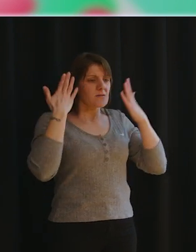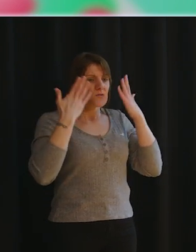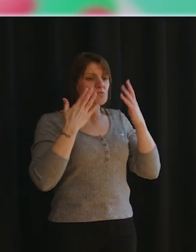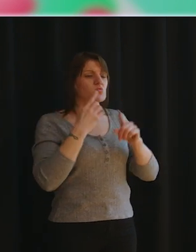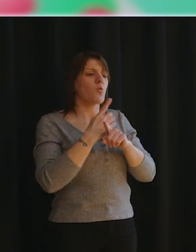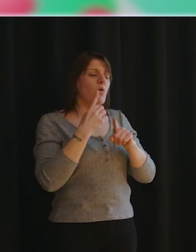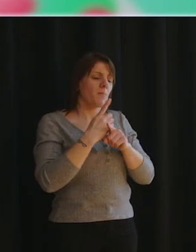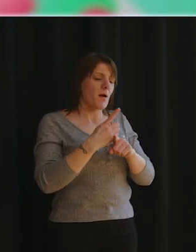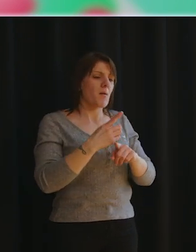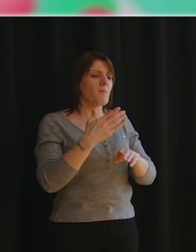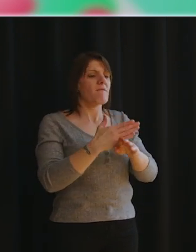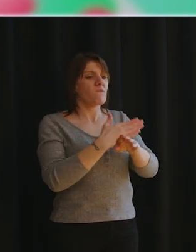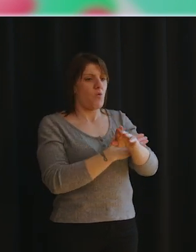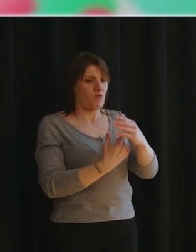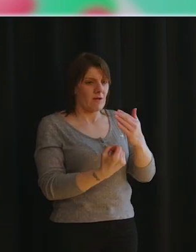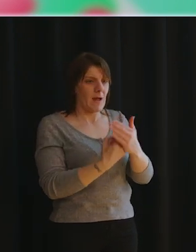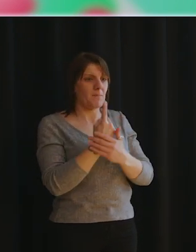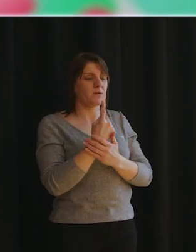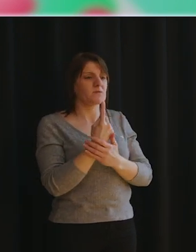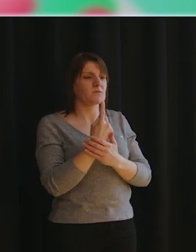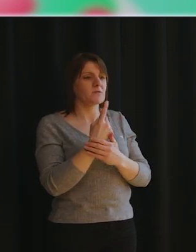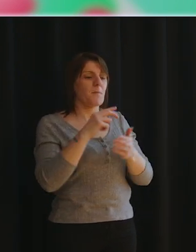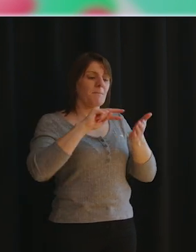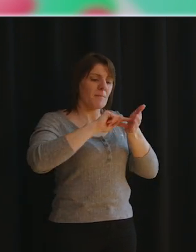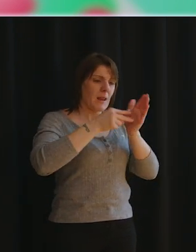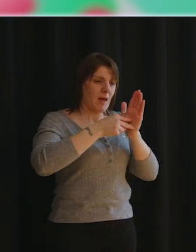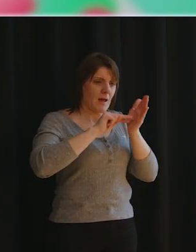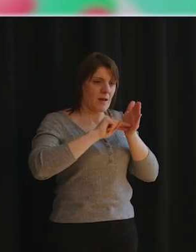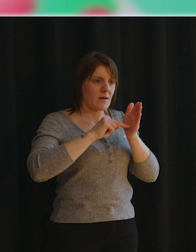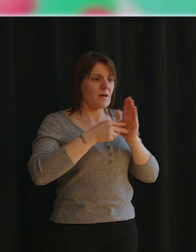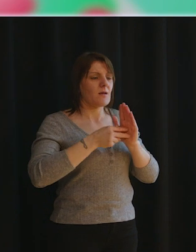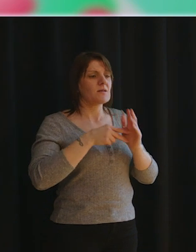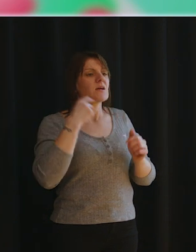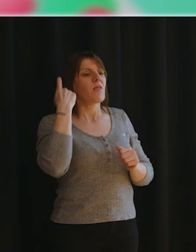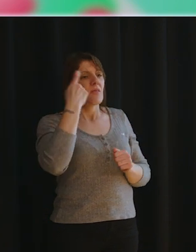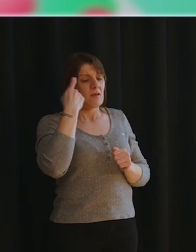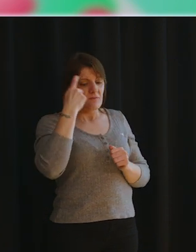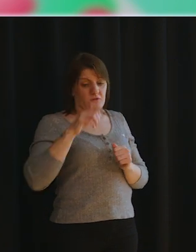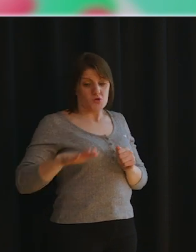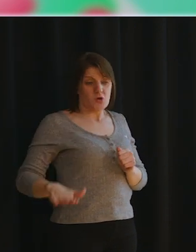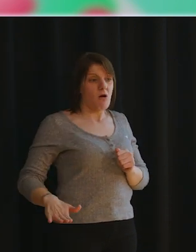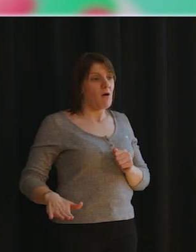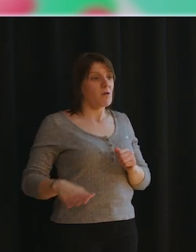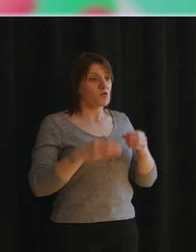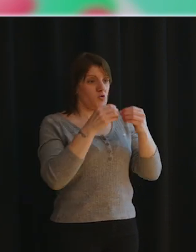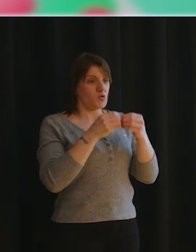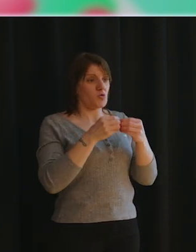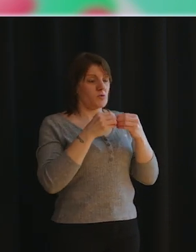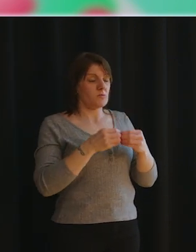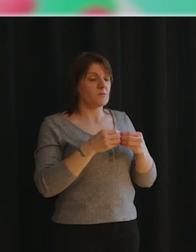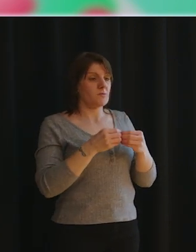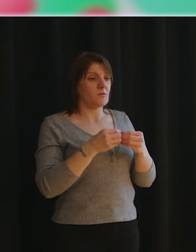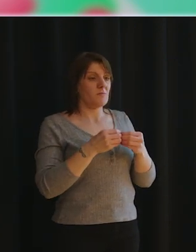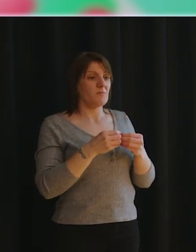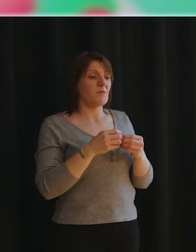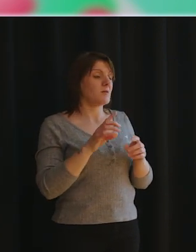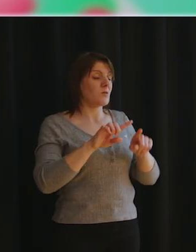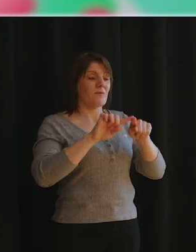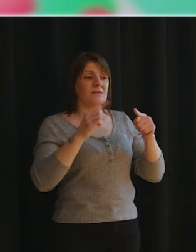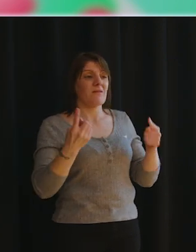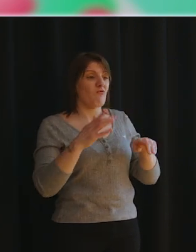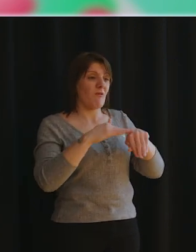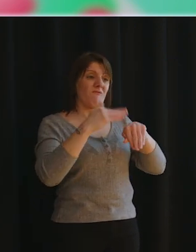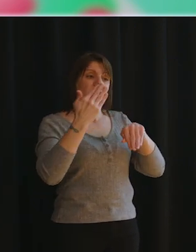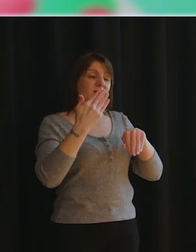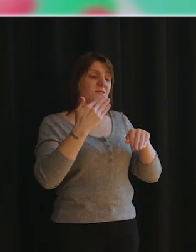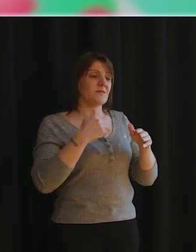have some, but you need to know the child, the pupil, because otherwise it may have the adverse effect.